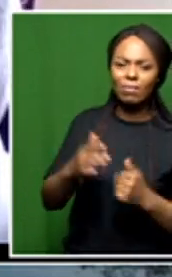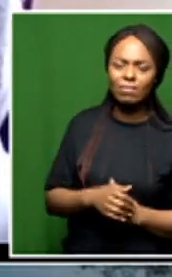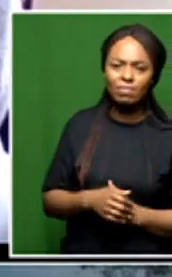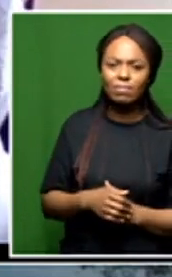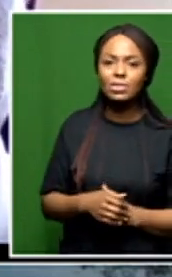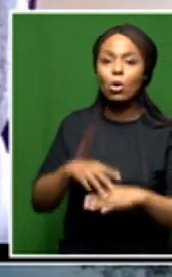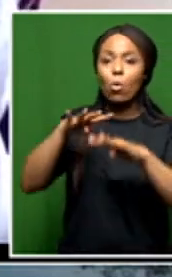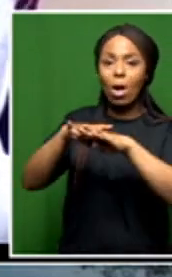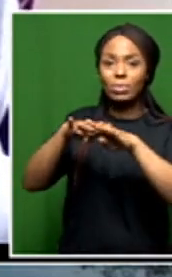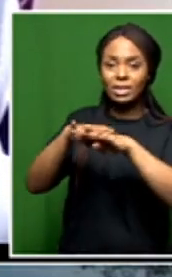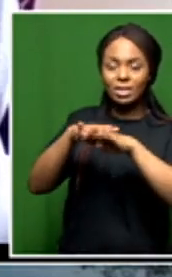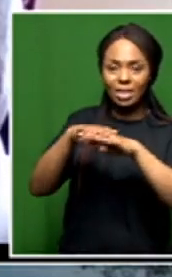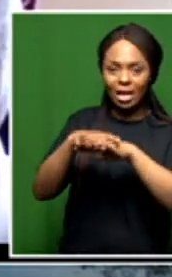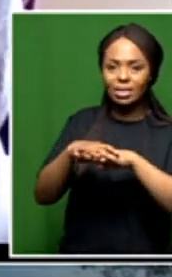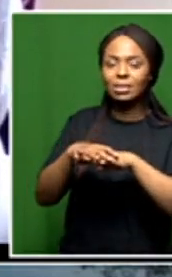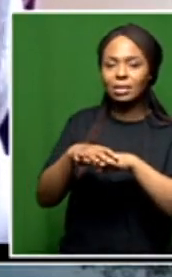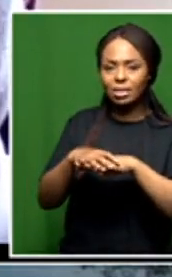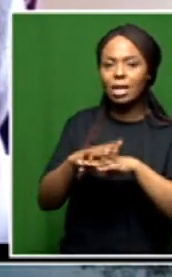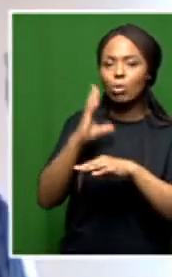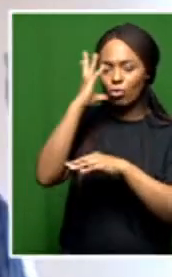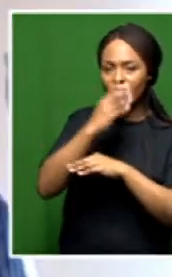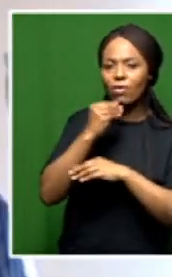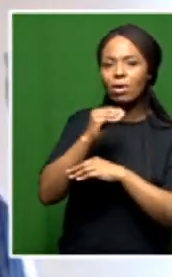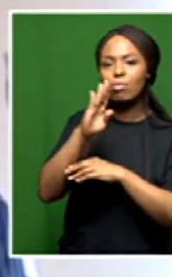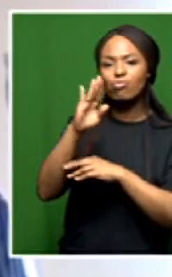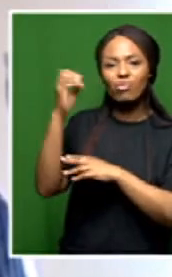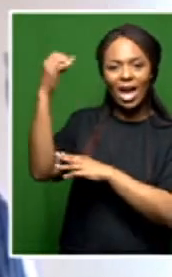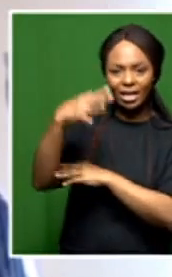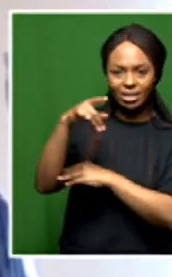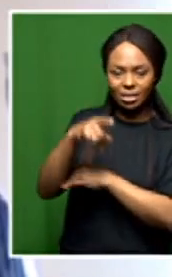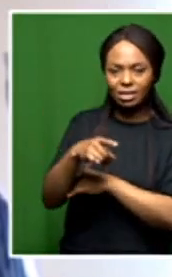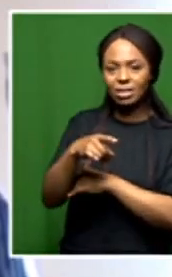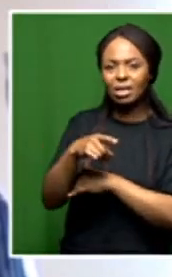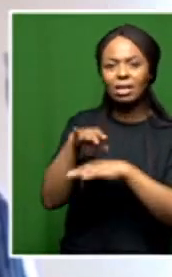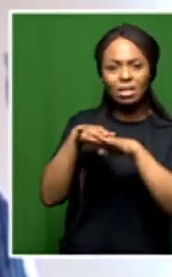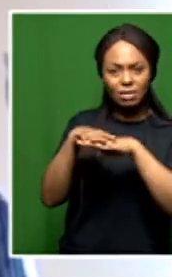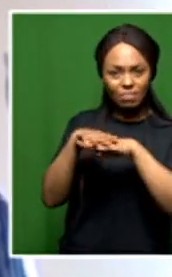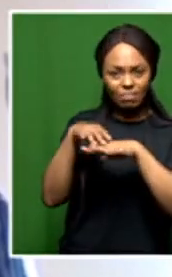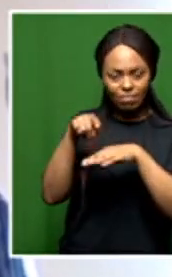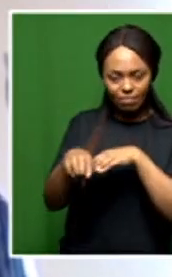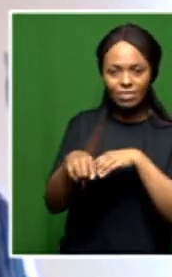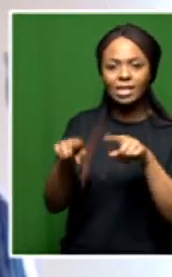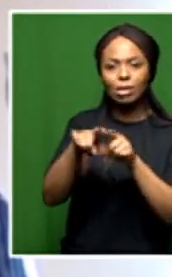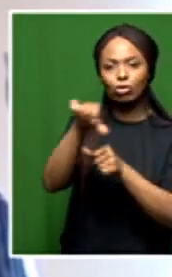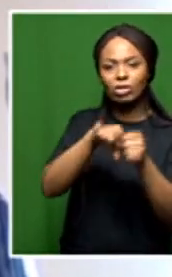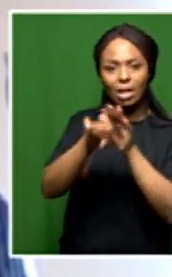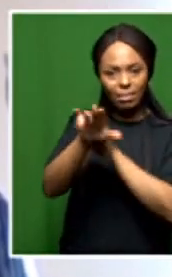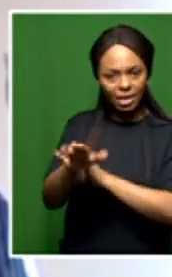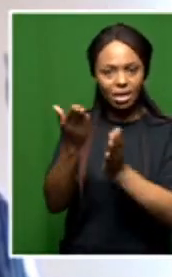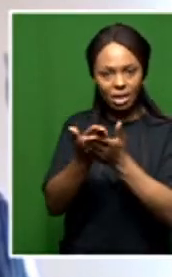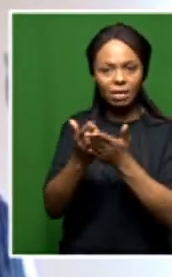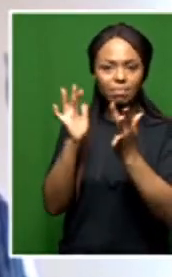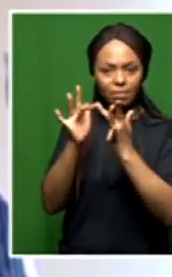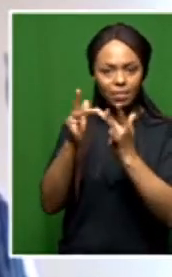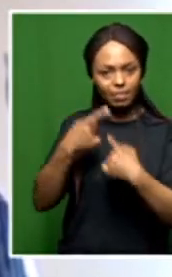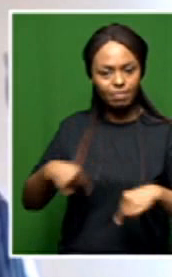go to our website, the beautiful, bright website, where you can actually find all the offers. We are on all our social media platforms, but